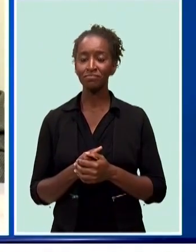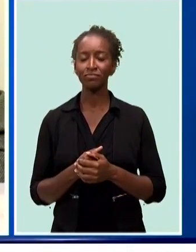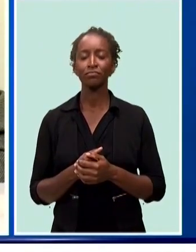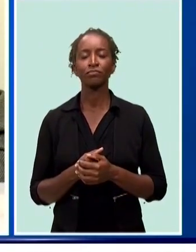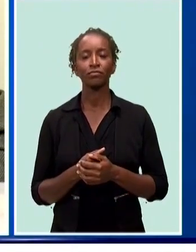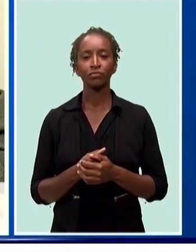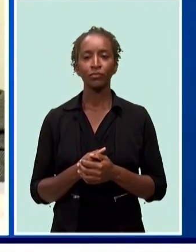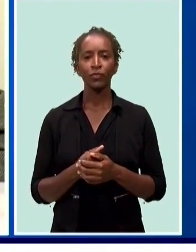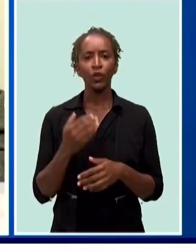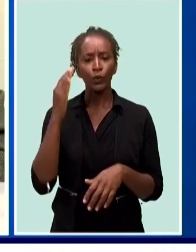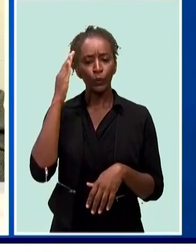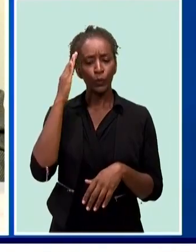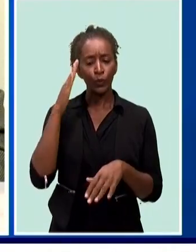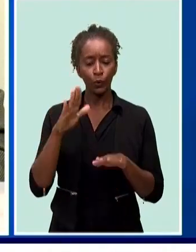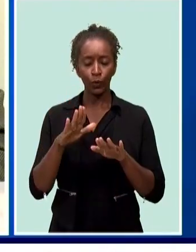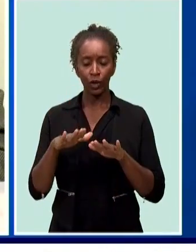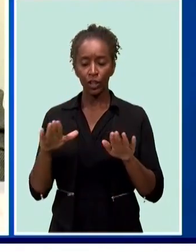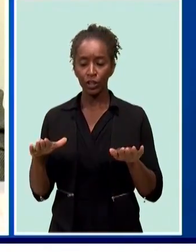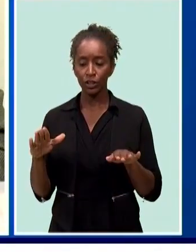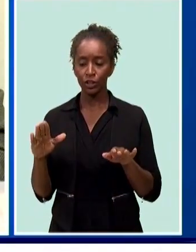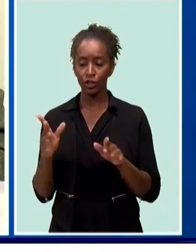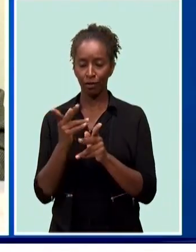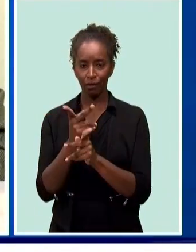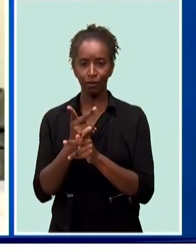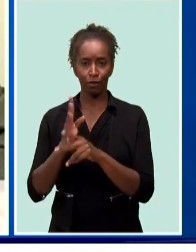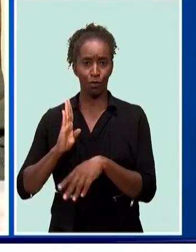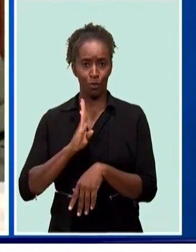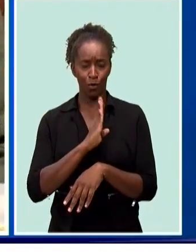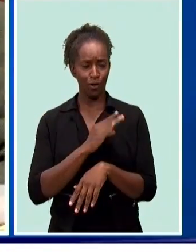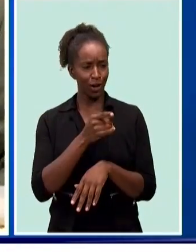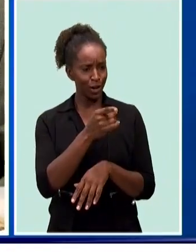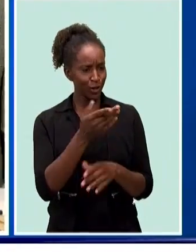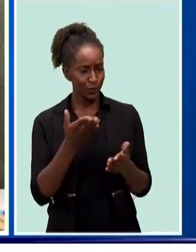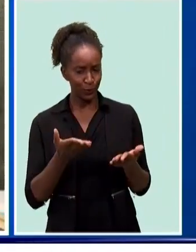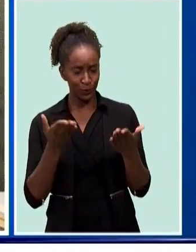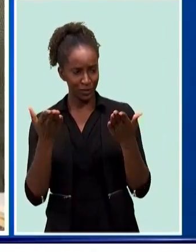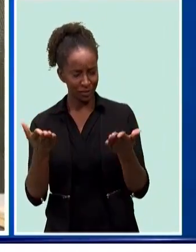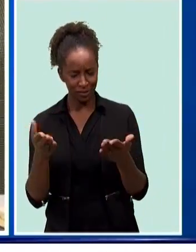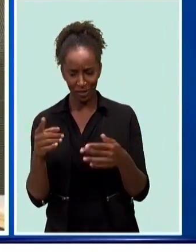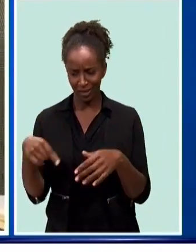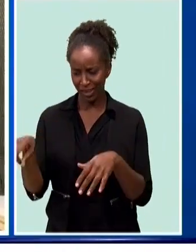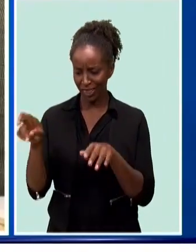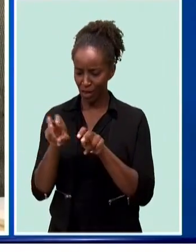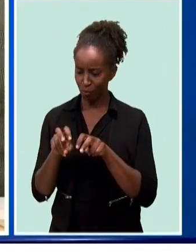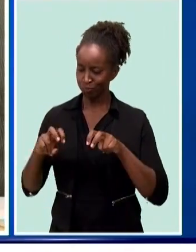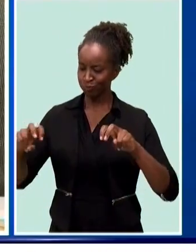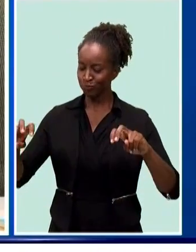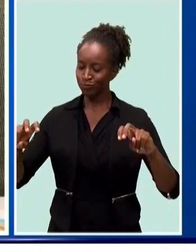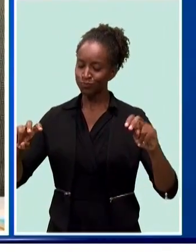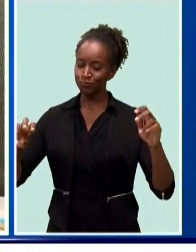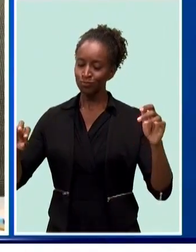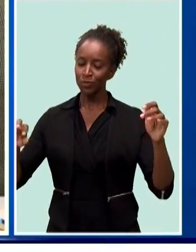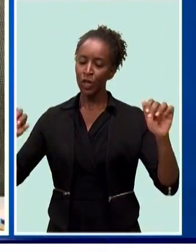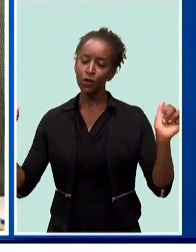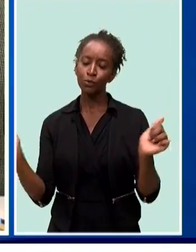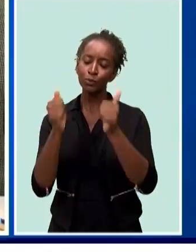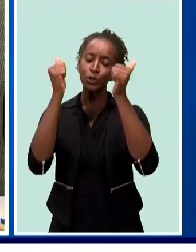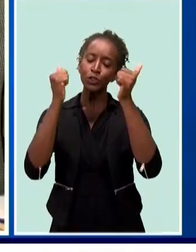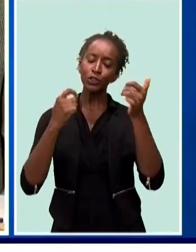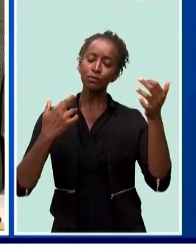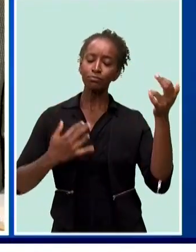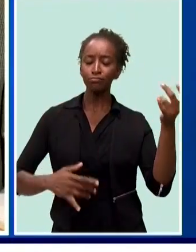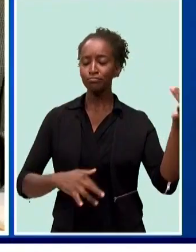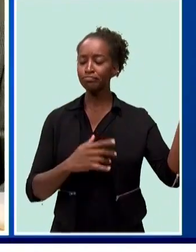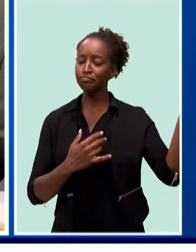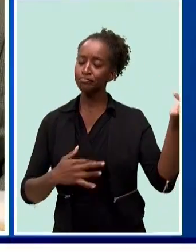of the Child Care Board having an orchestra or something, a string instrument, that's something that will raise a lot of eyebrows, you know,